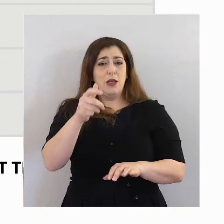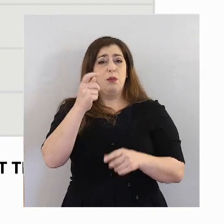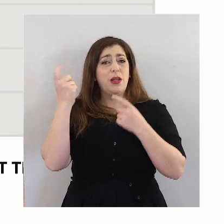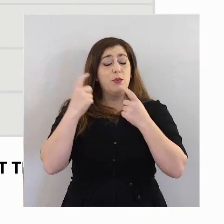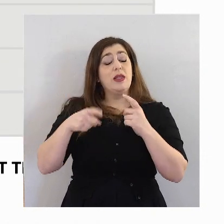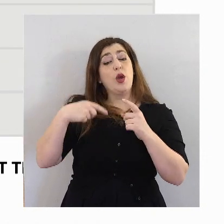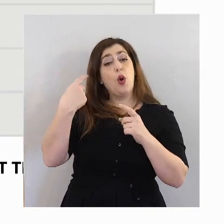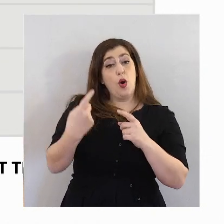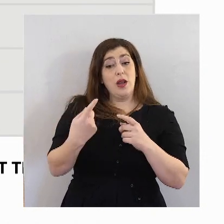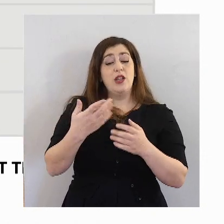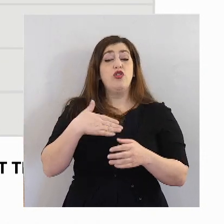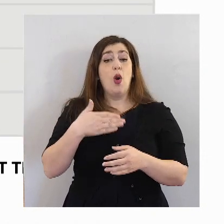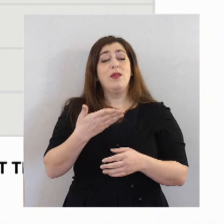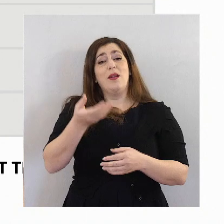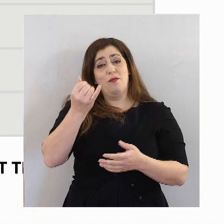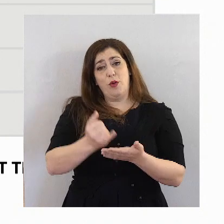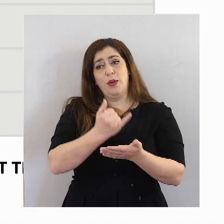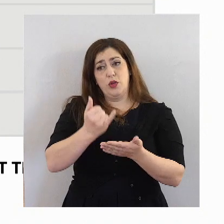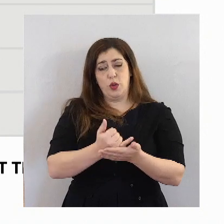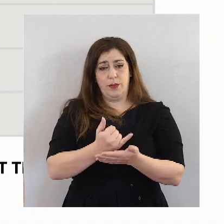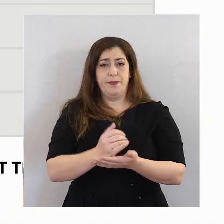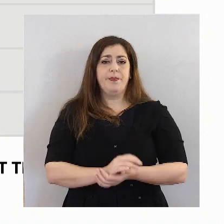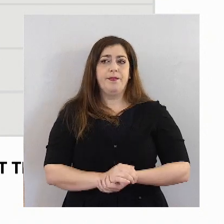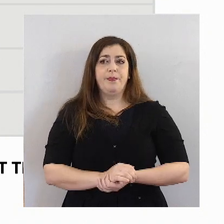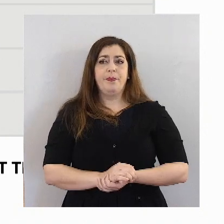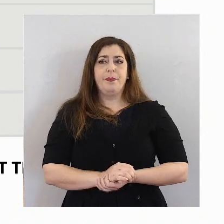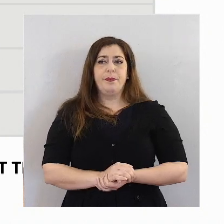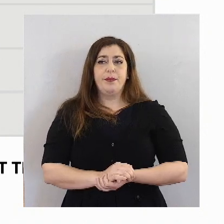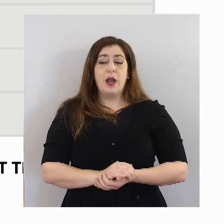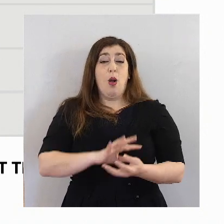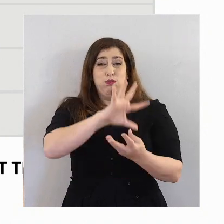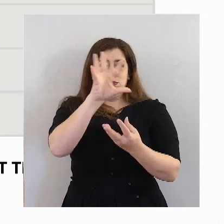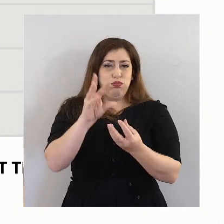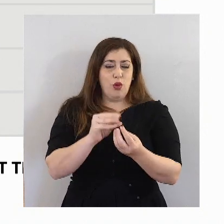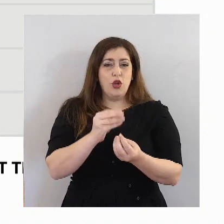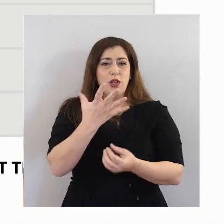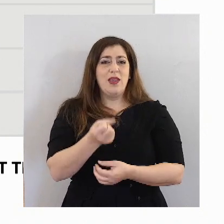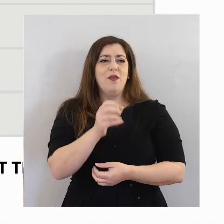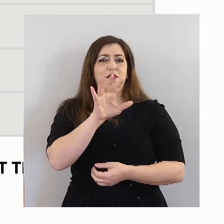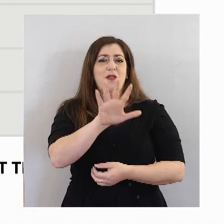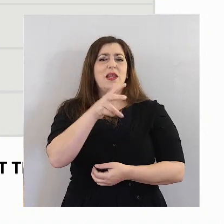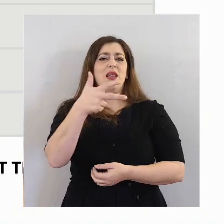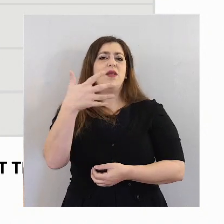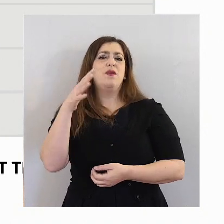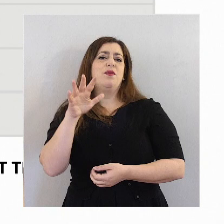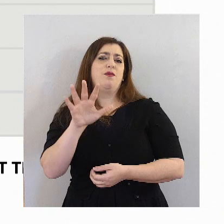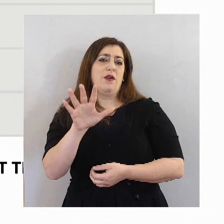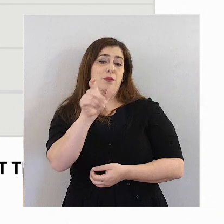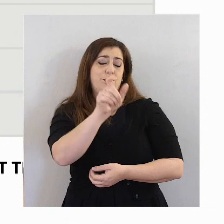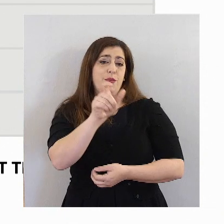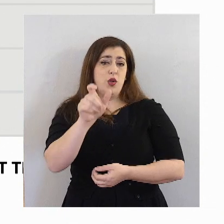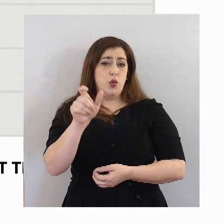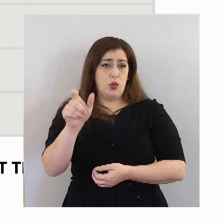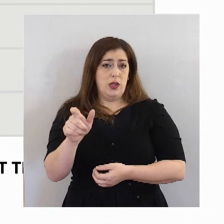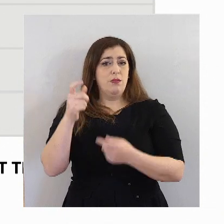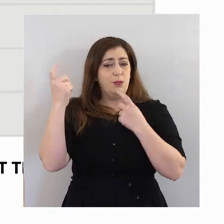So overall, the project exceeded its target of 585 training participants under this work package